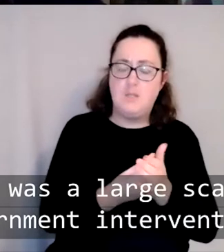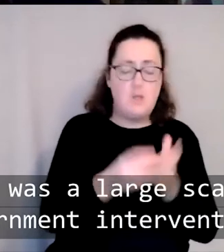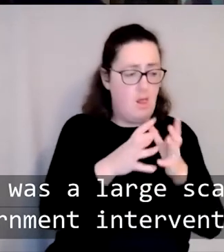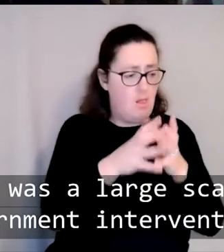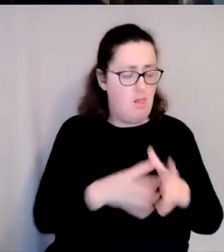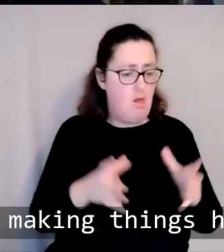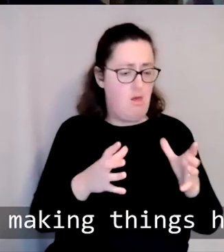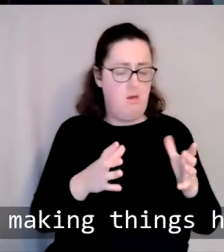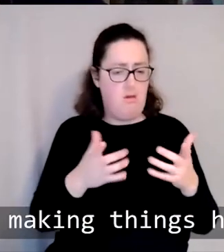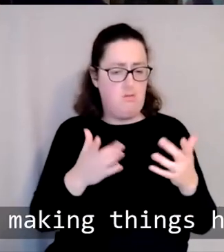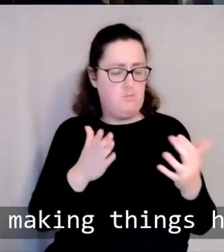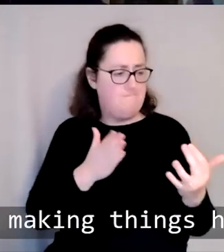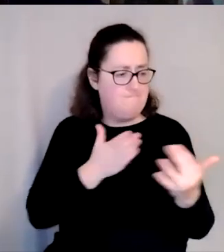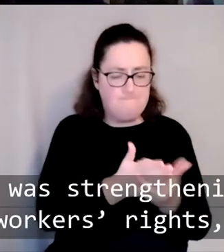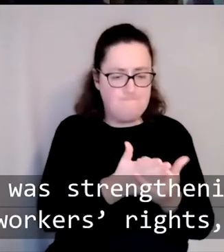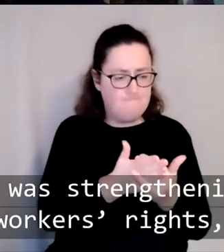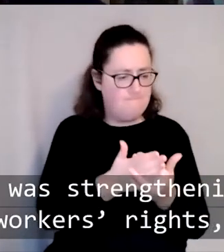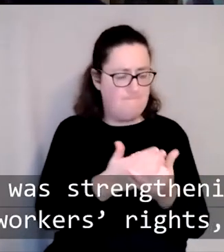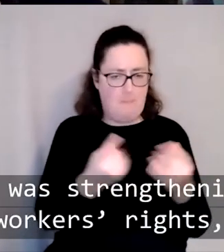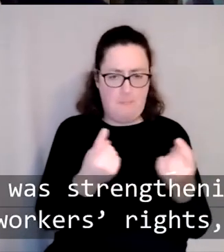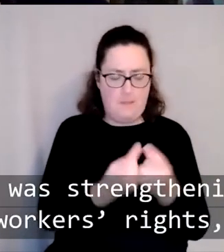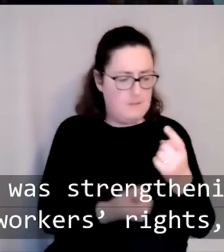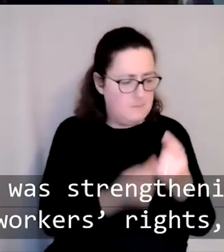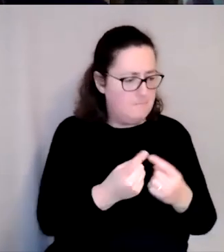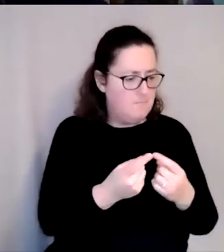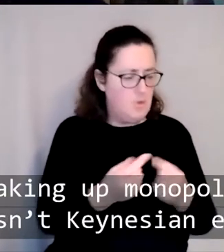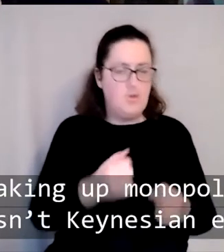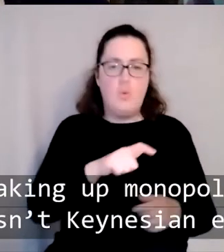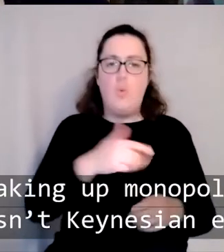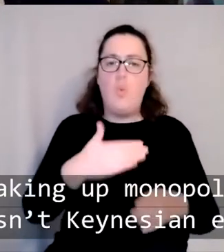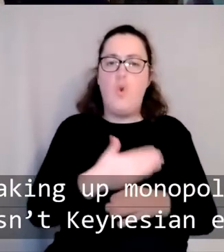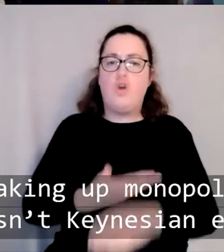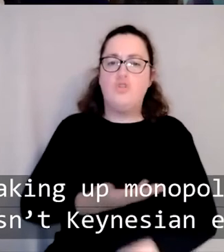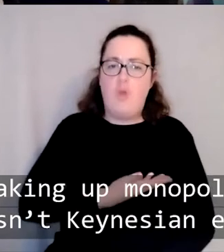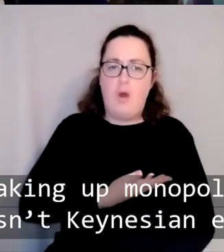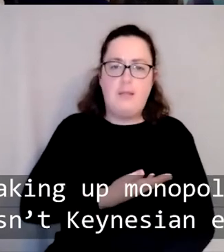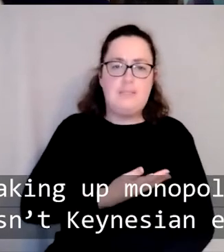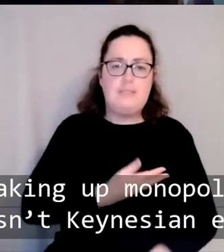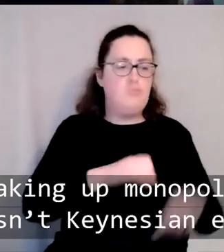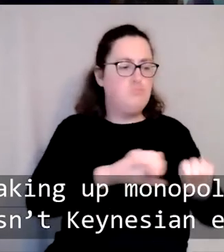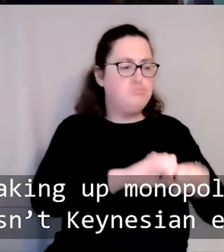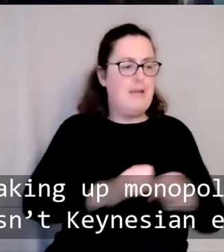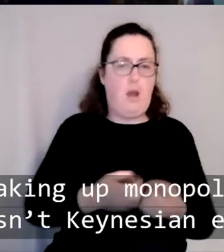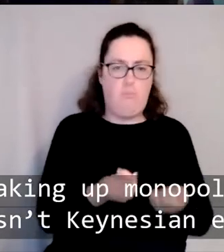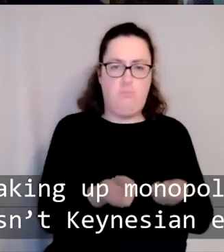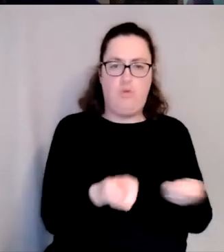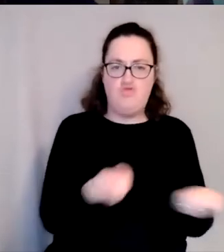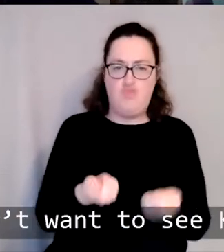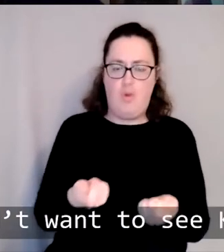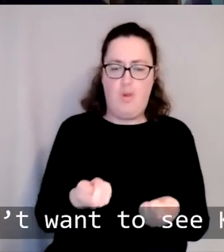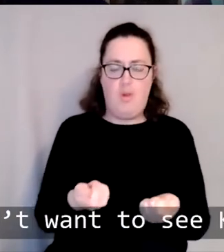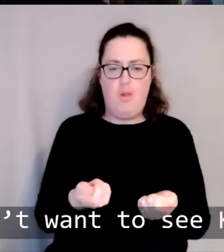government intervention. It was making things happen. It was strengthening workers' rights, breaking up monopolies. But it wasn't Keynesian